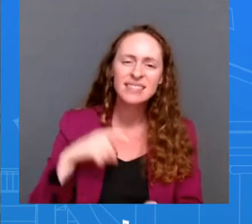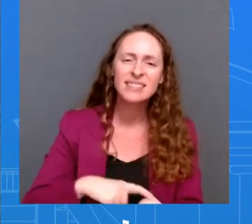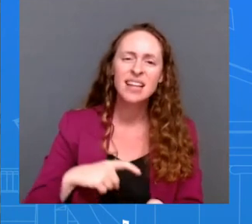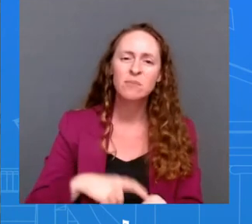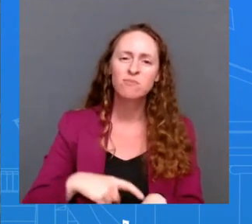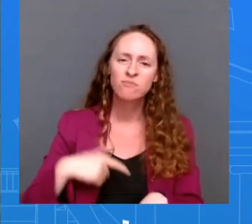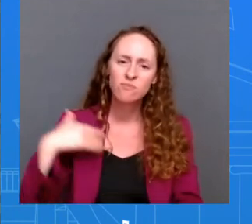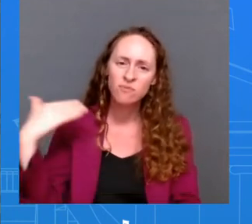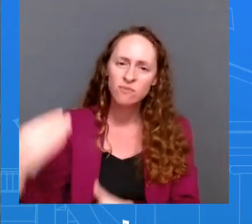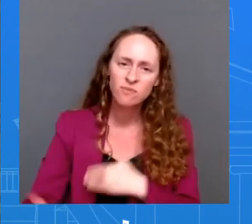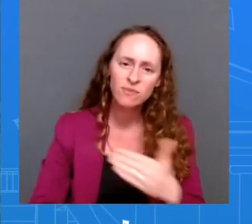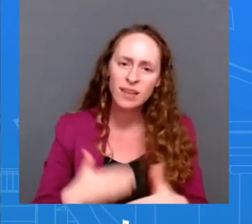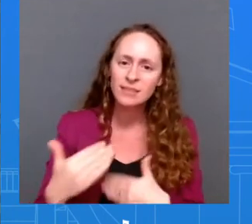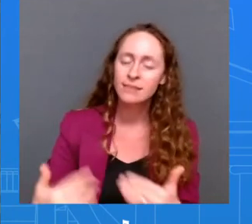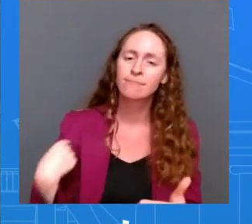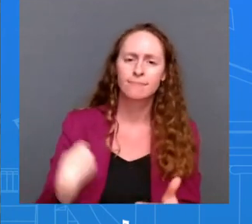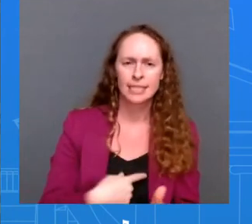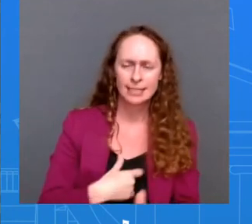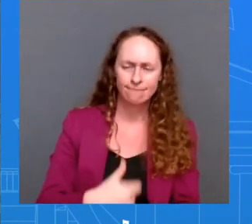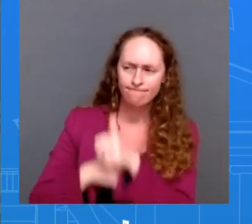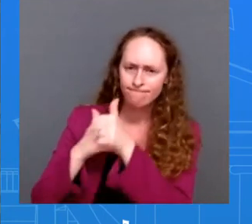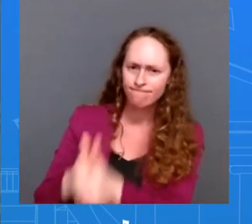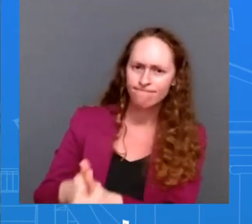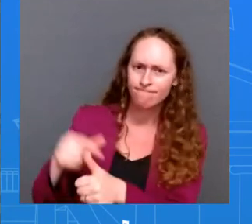that we are rapidly